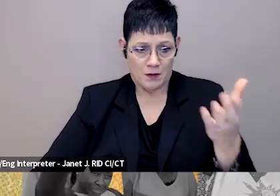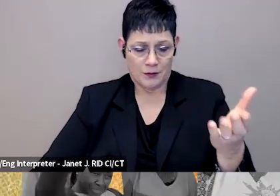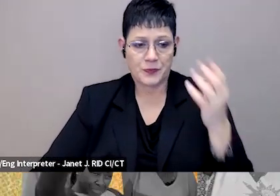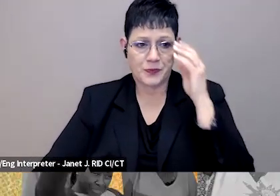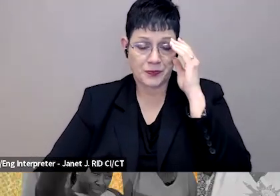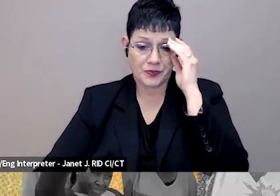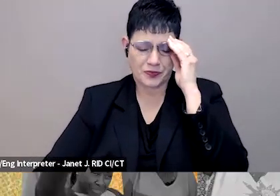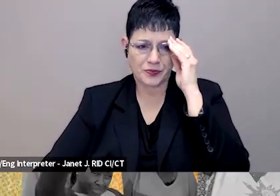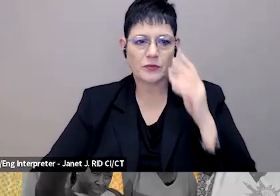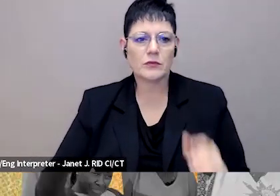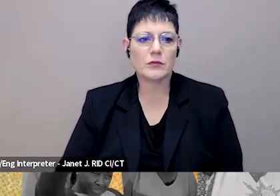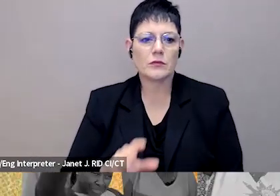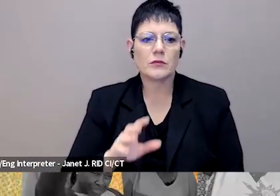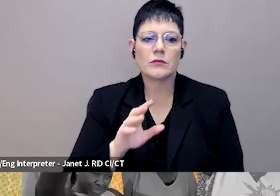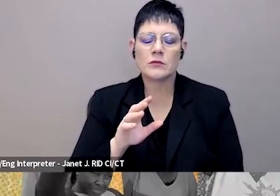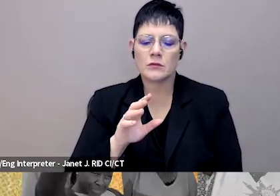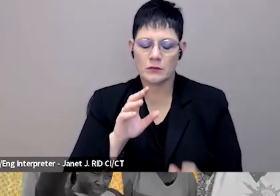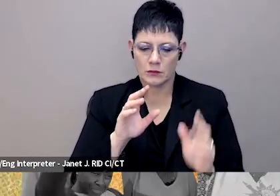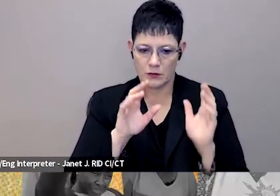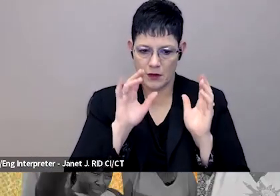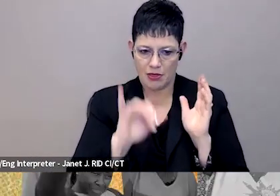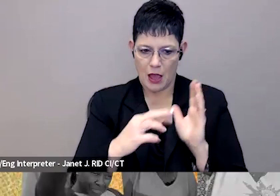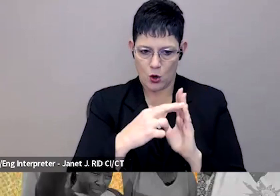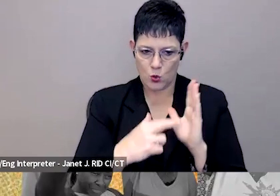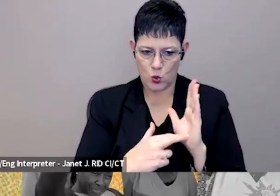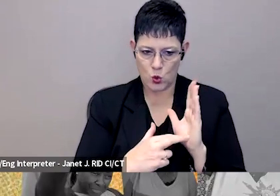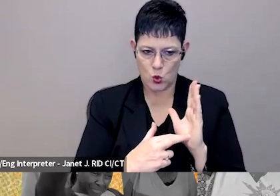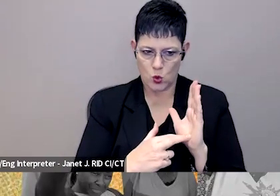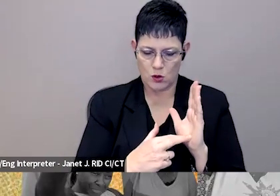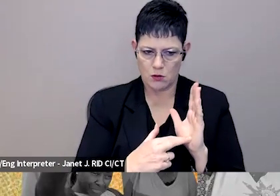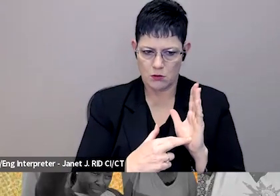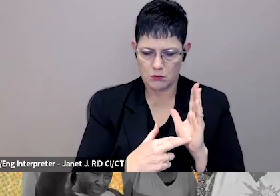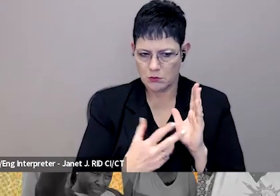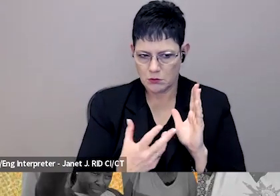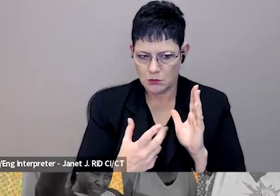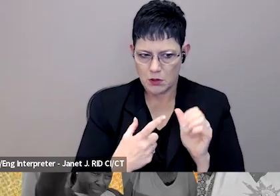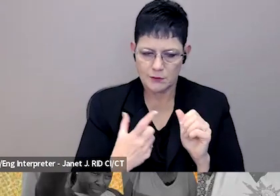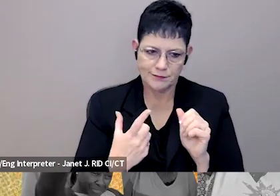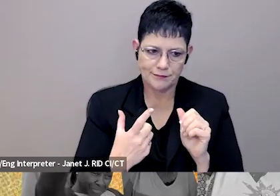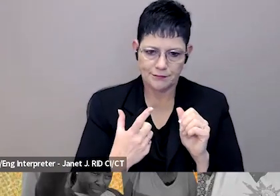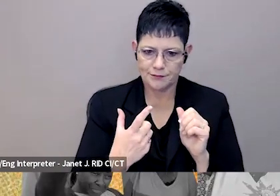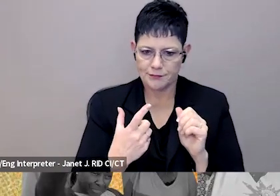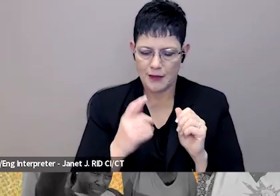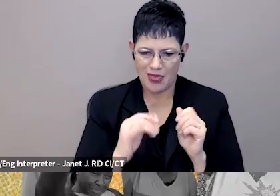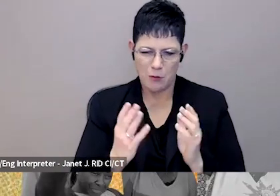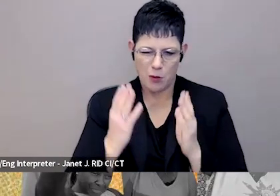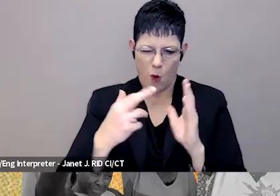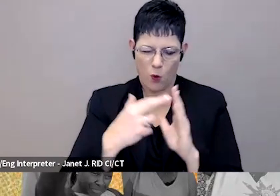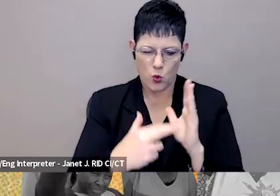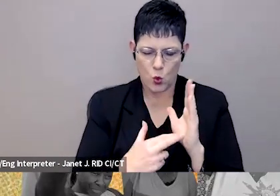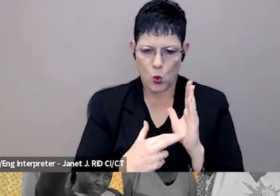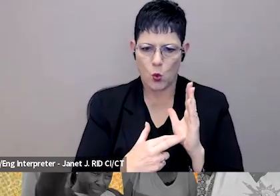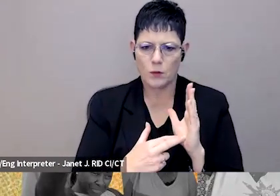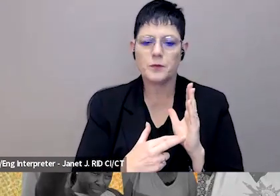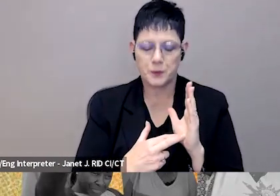So, you know, when this proposed rule was first given to